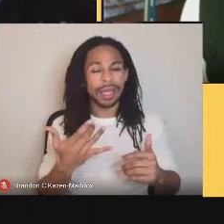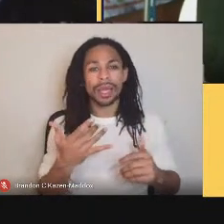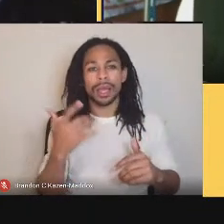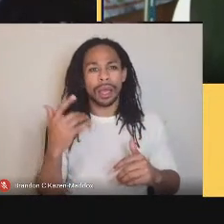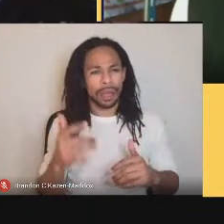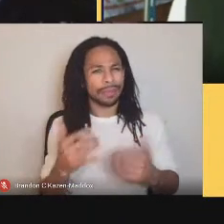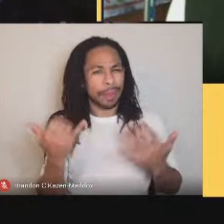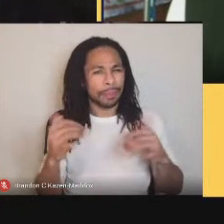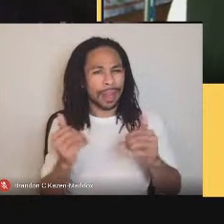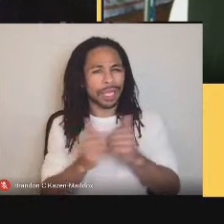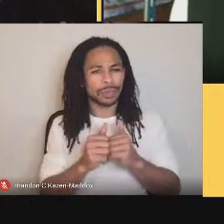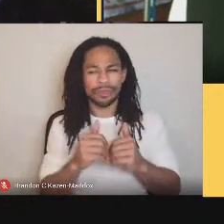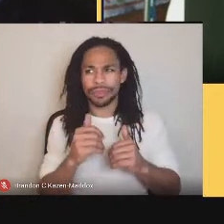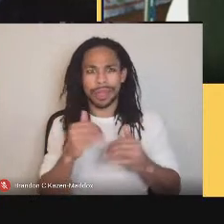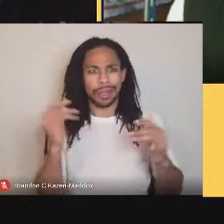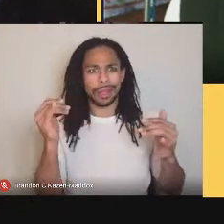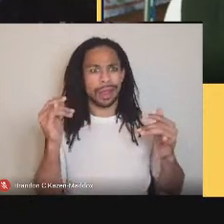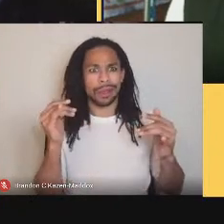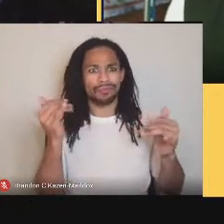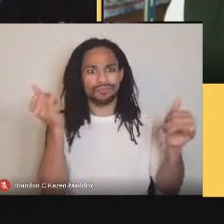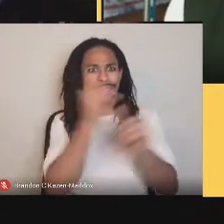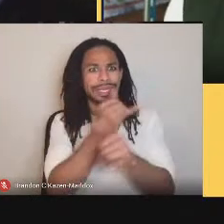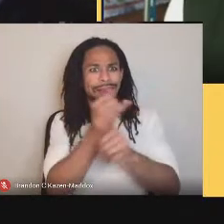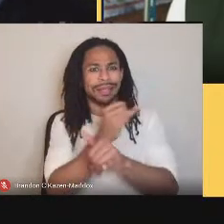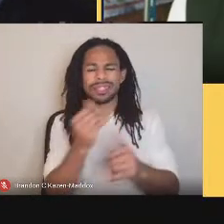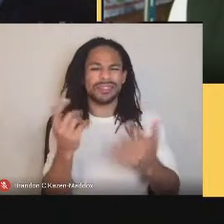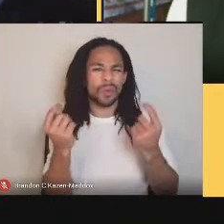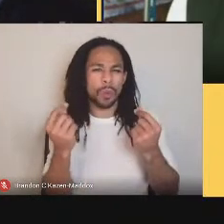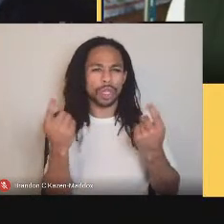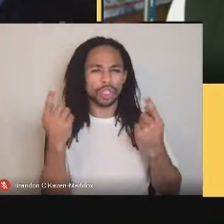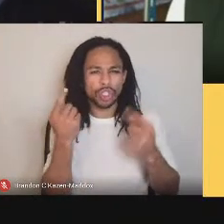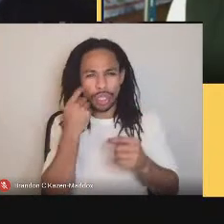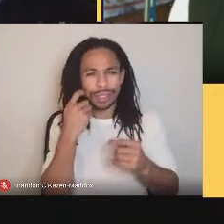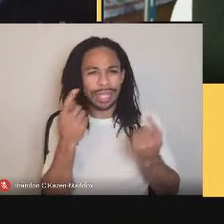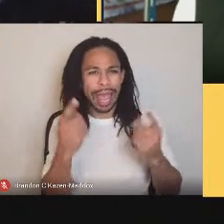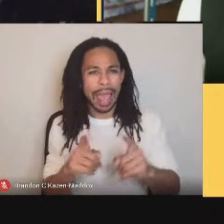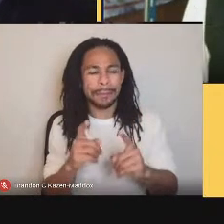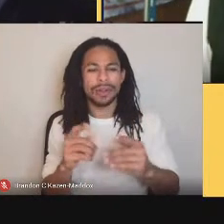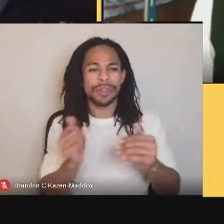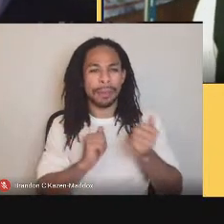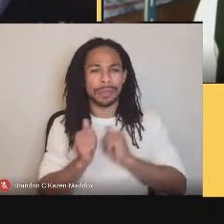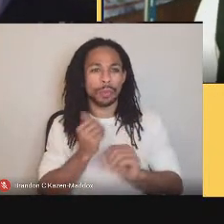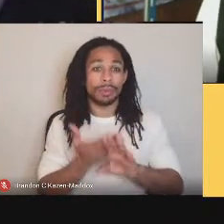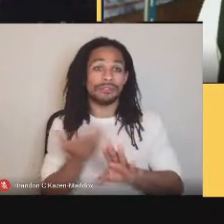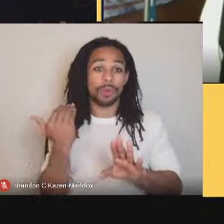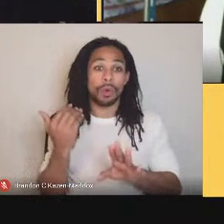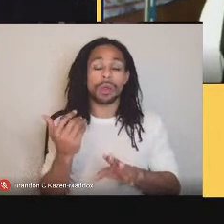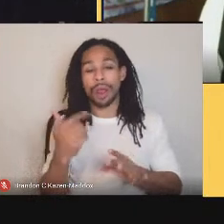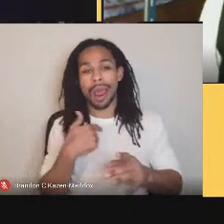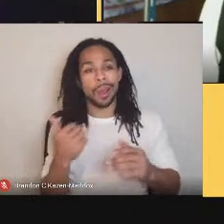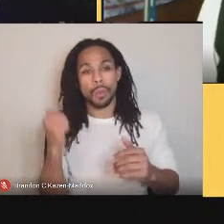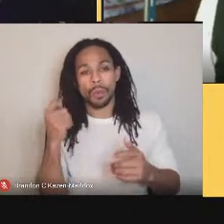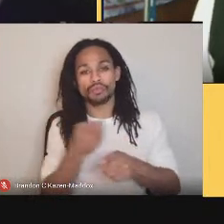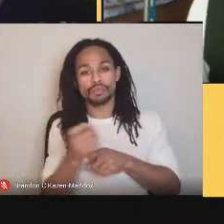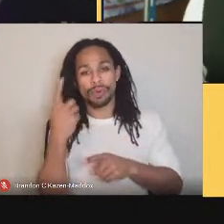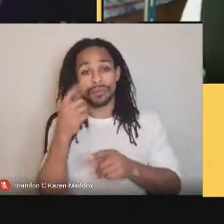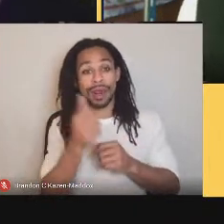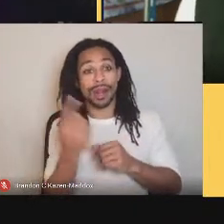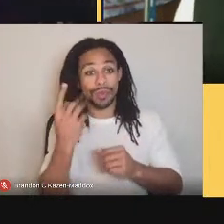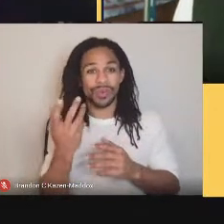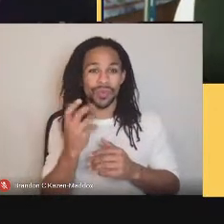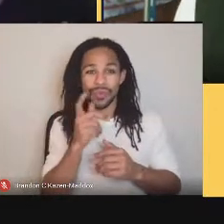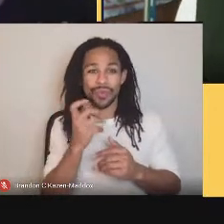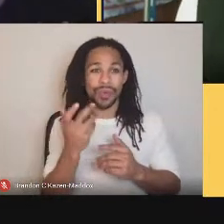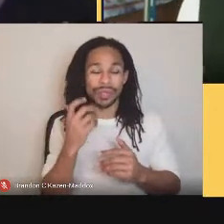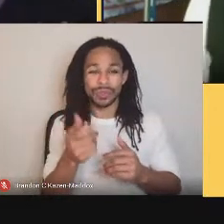the absurdity of what just happened the episode before. And I'm not going to ruin it for anybody who wants to listen to the show, but it